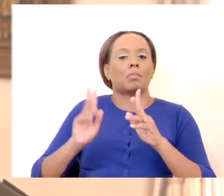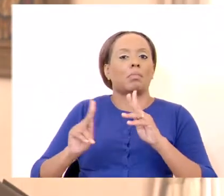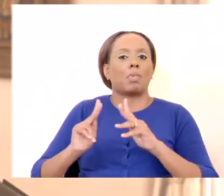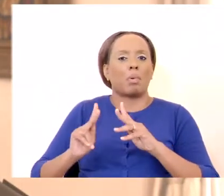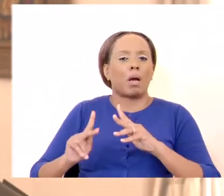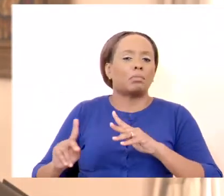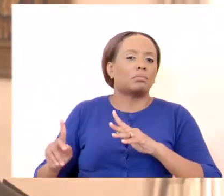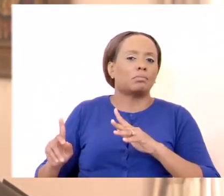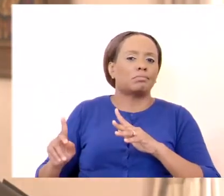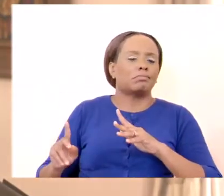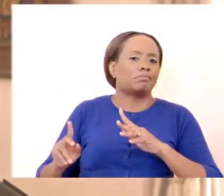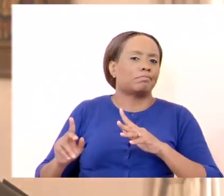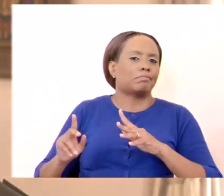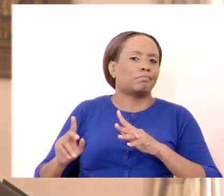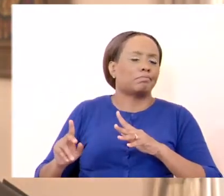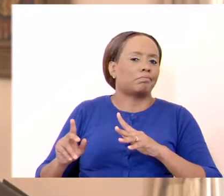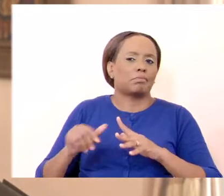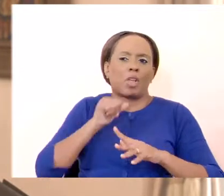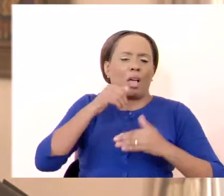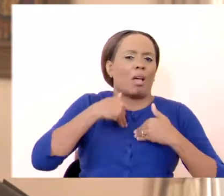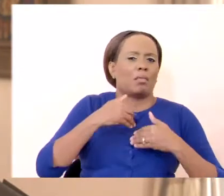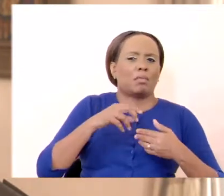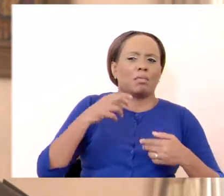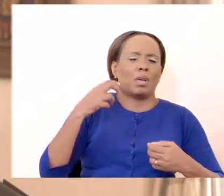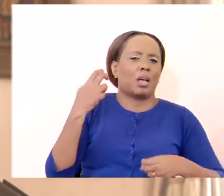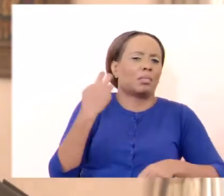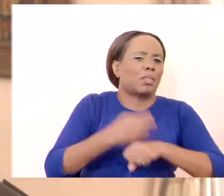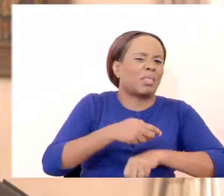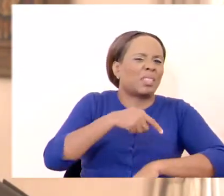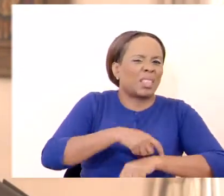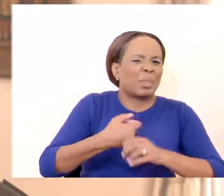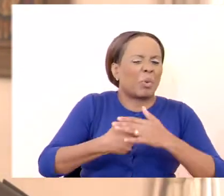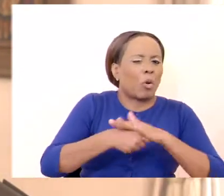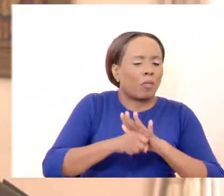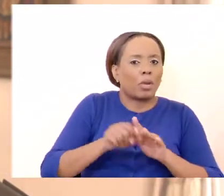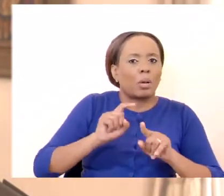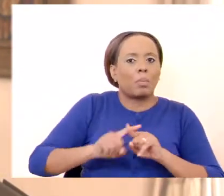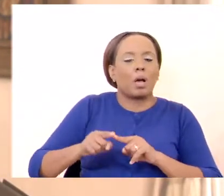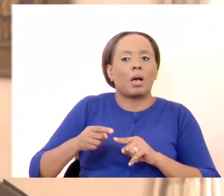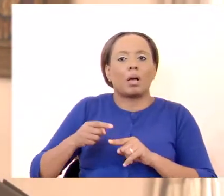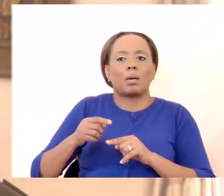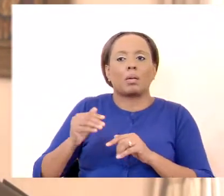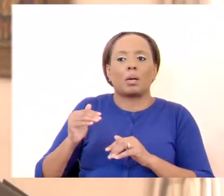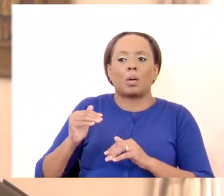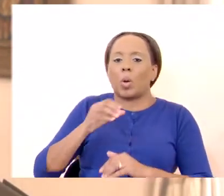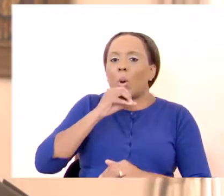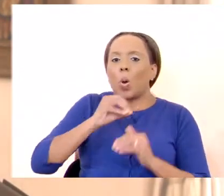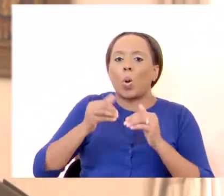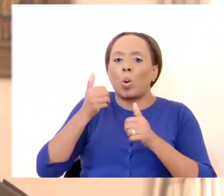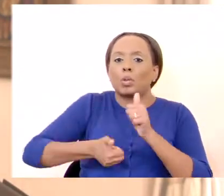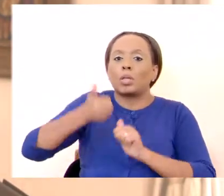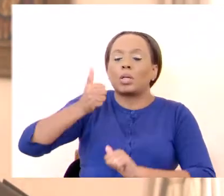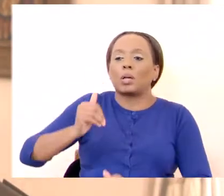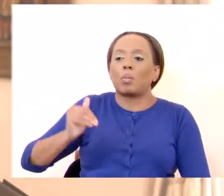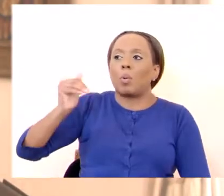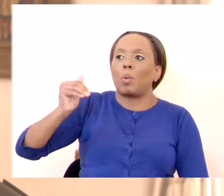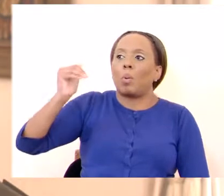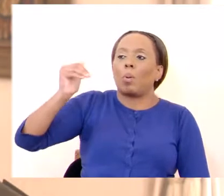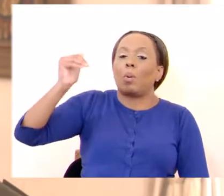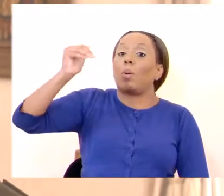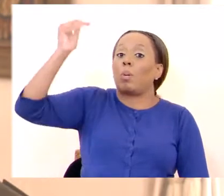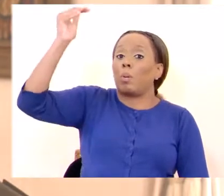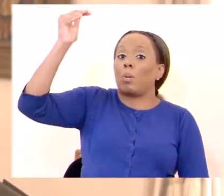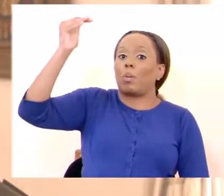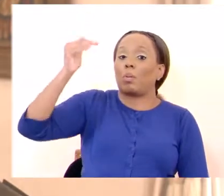time initially, and this emerges later. But the older we become, the more comorbidities we have, and the